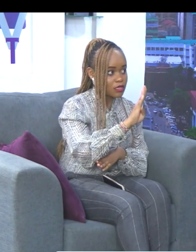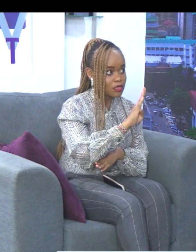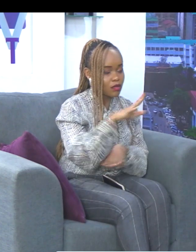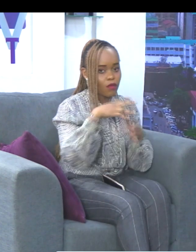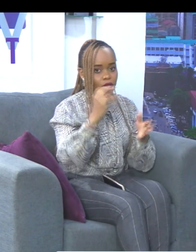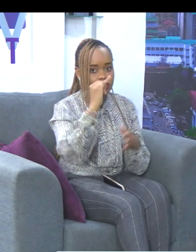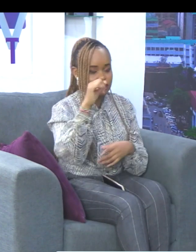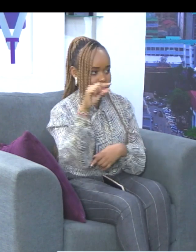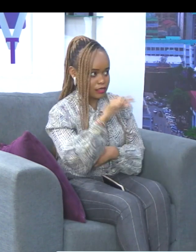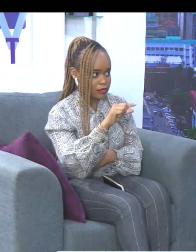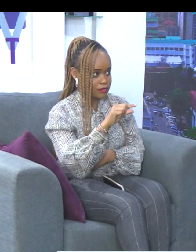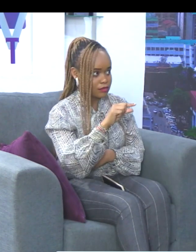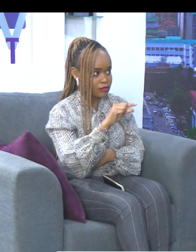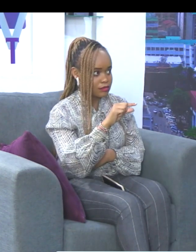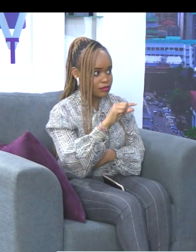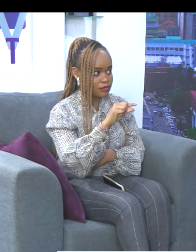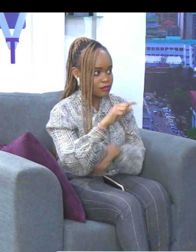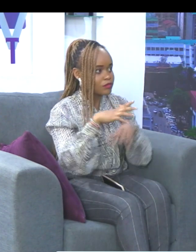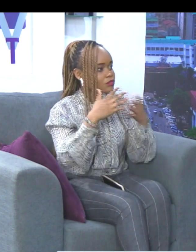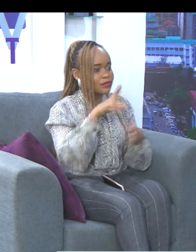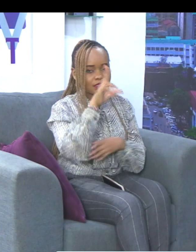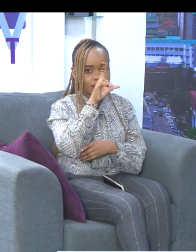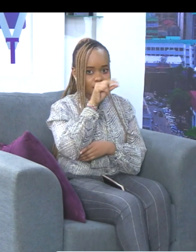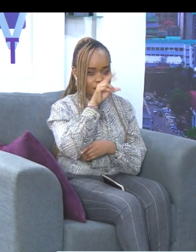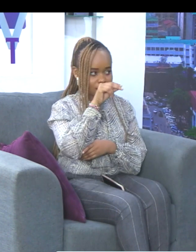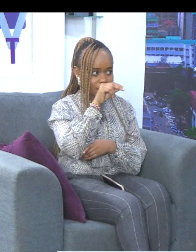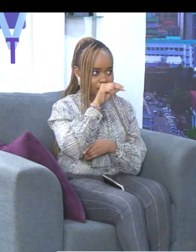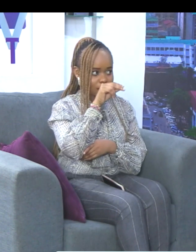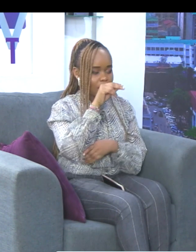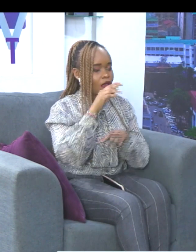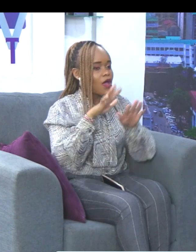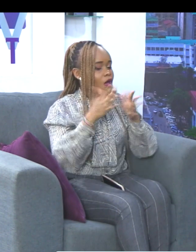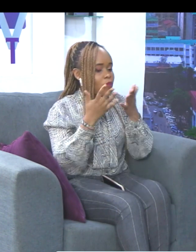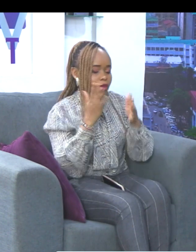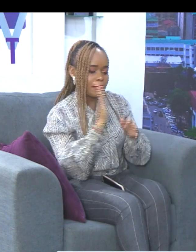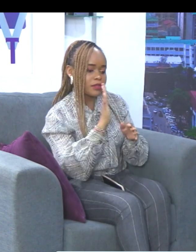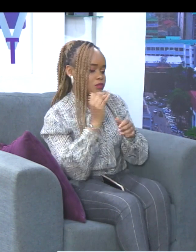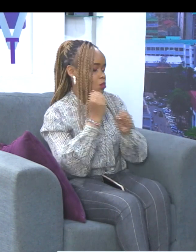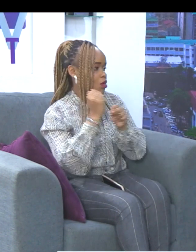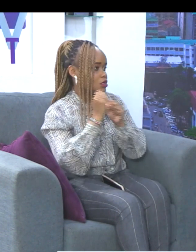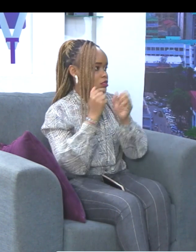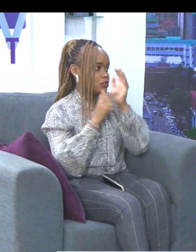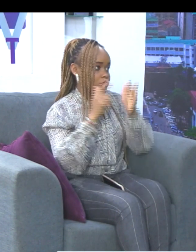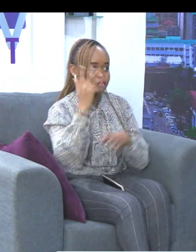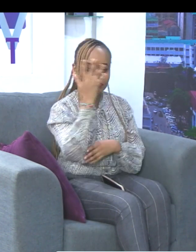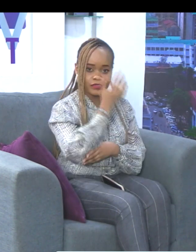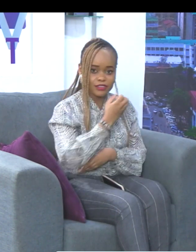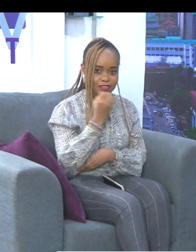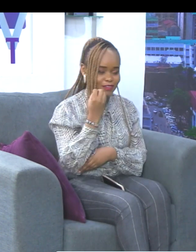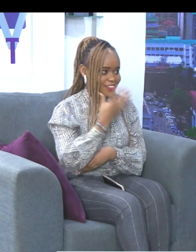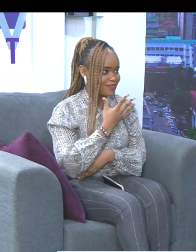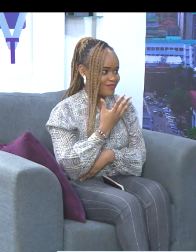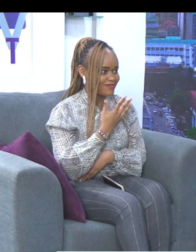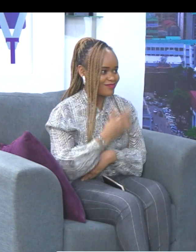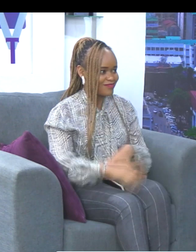to comment on our social media pages. We have Facebook, we have Instagram, we have even Twitter. You can leave your comments